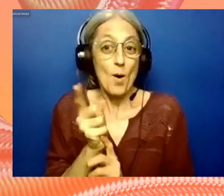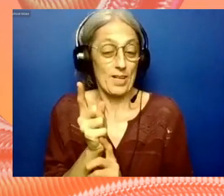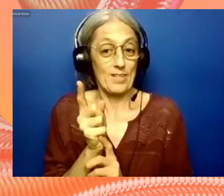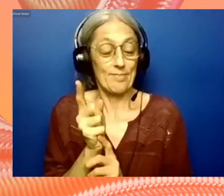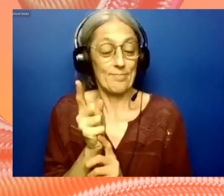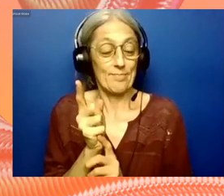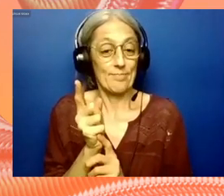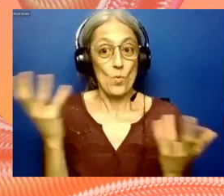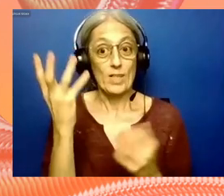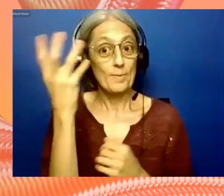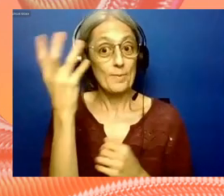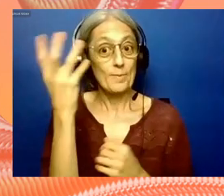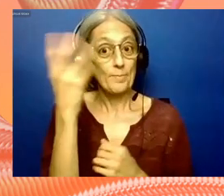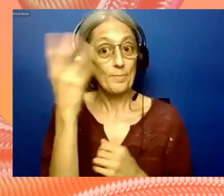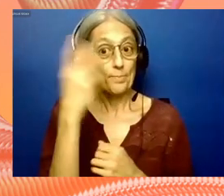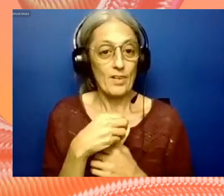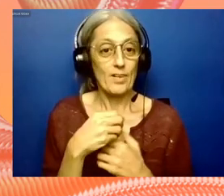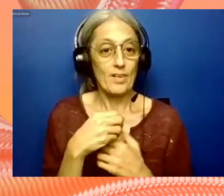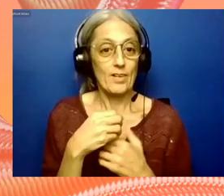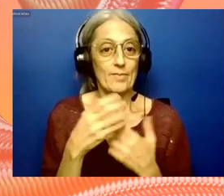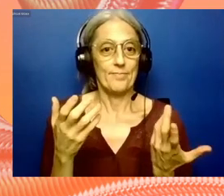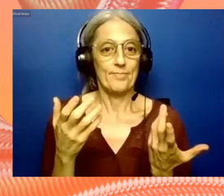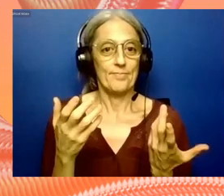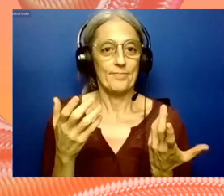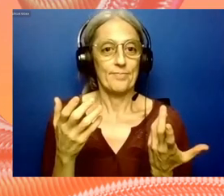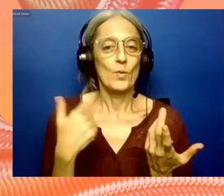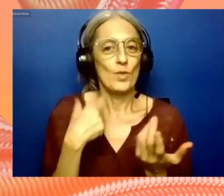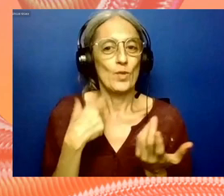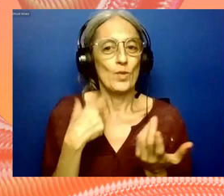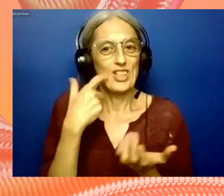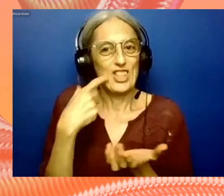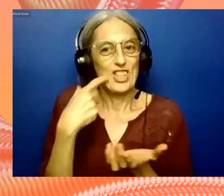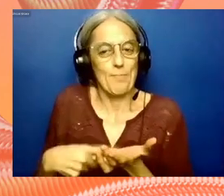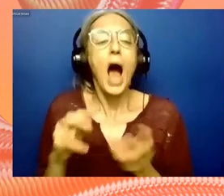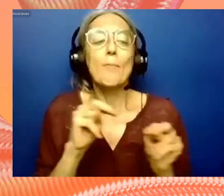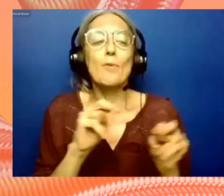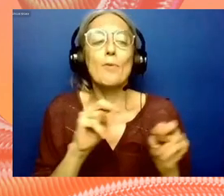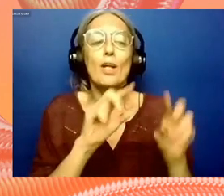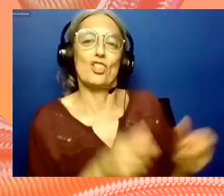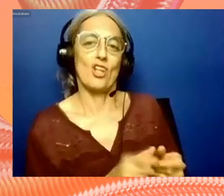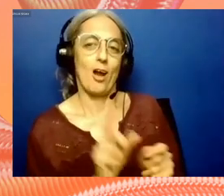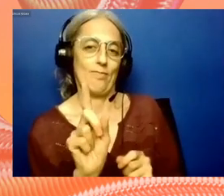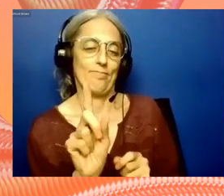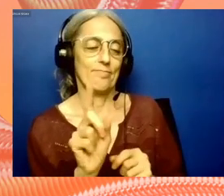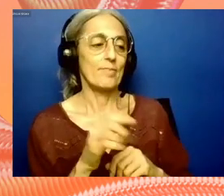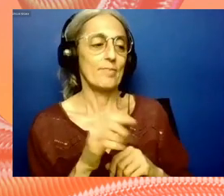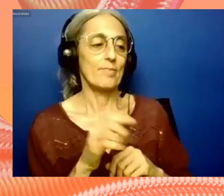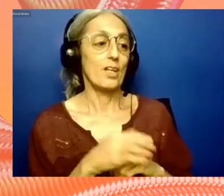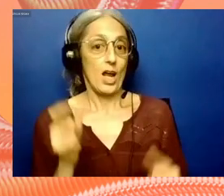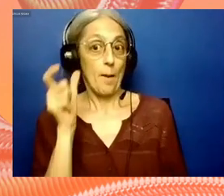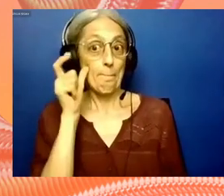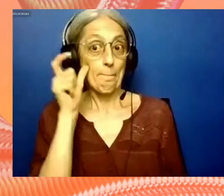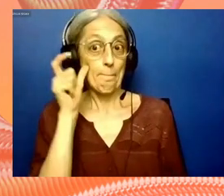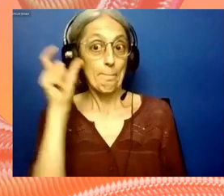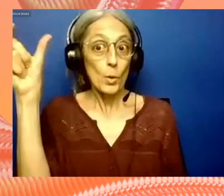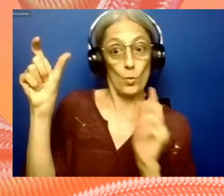just talking about, I'm just pulling up the chart for the moment, is that the moon right now is in Virgo.